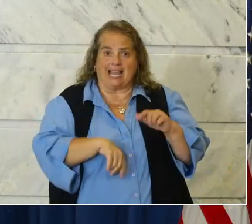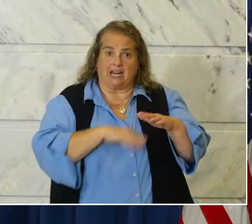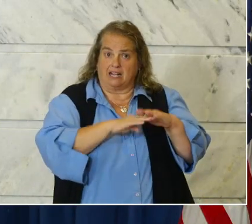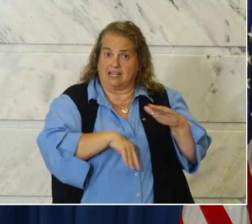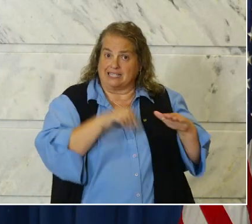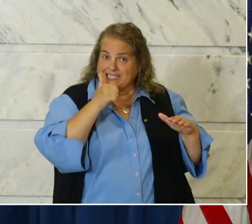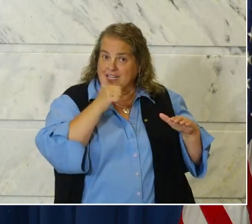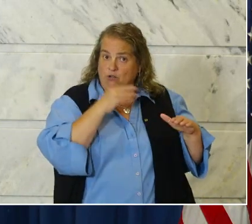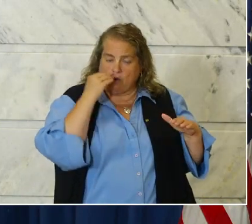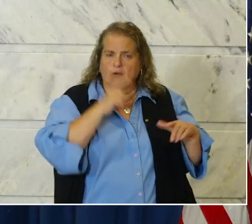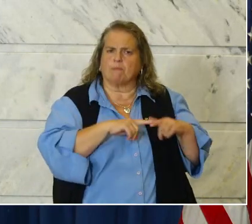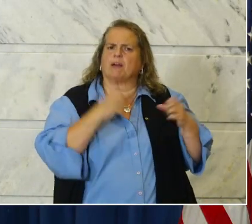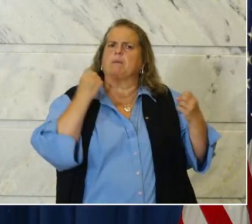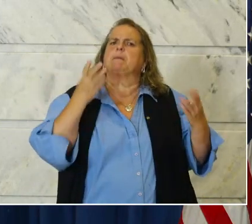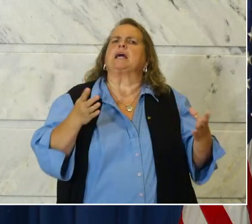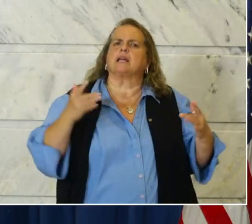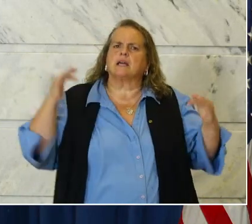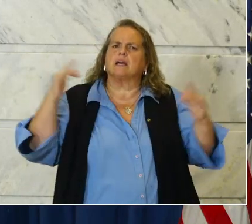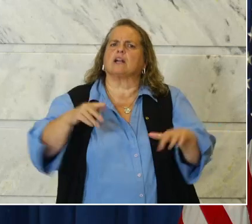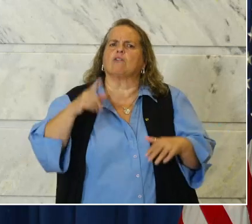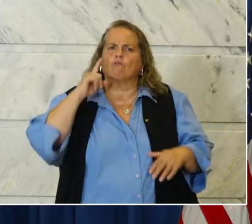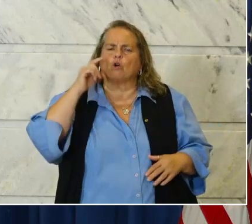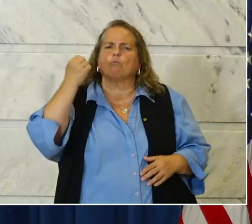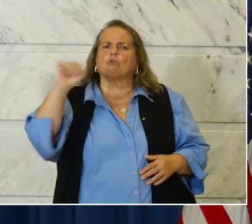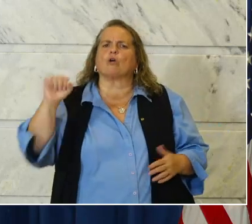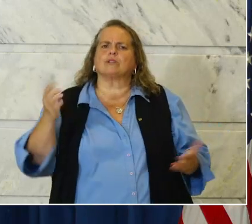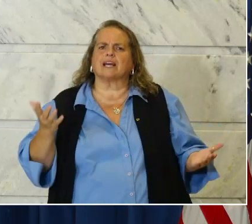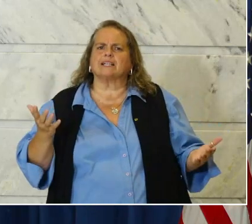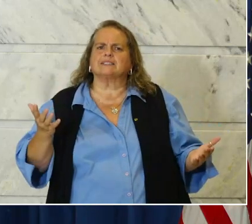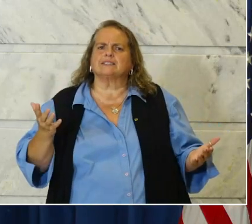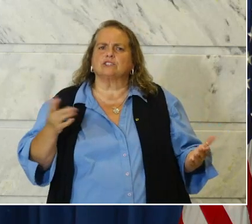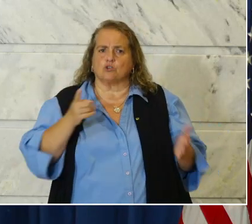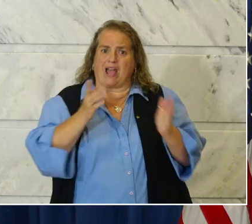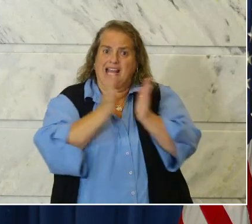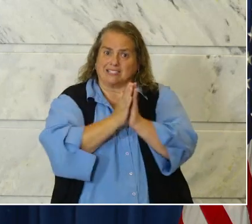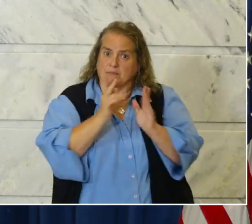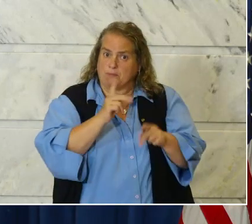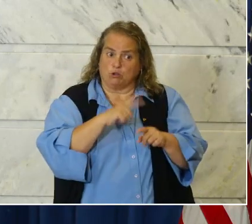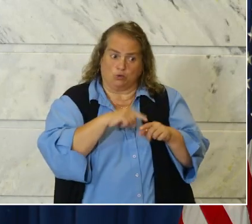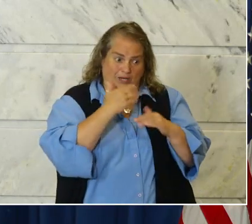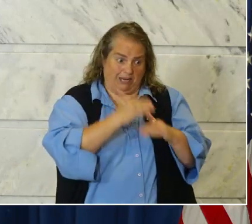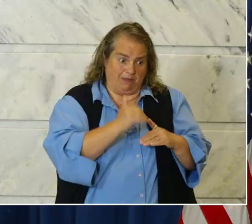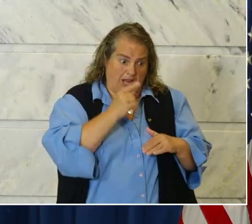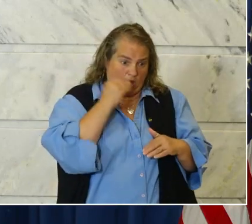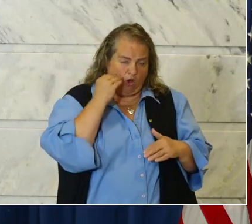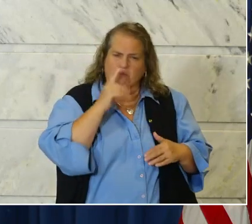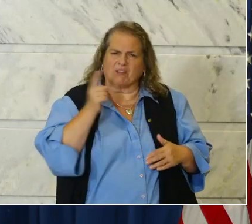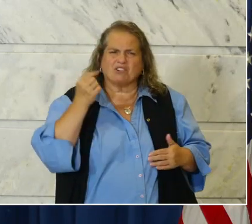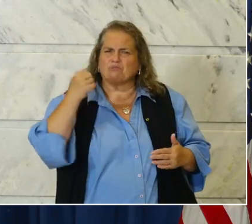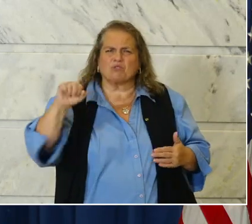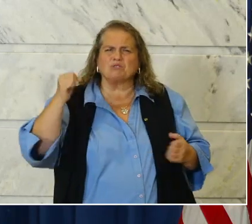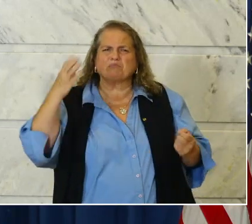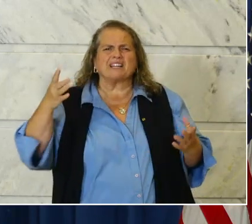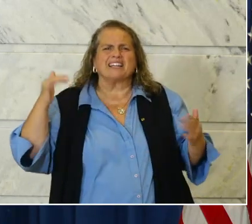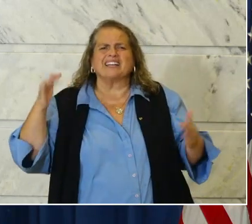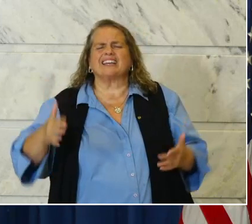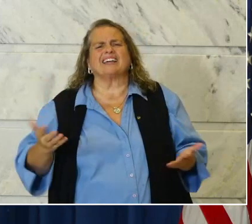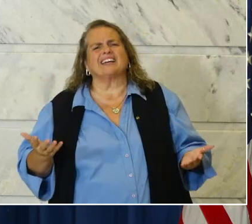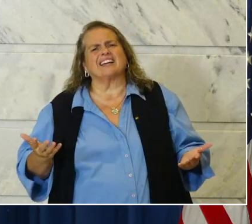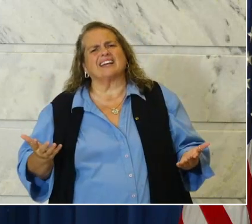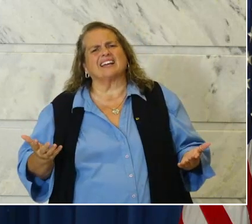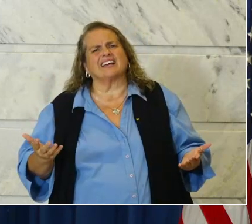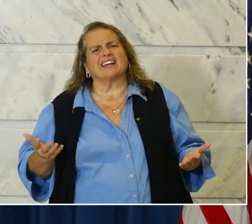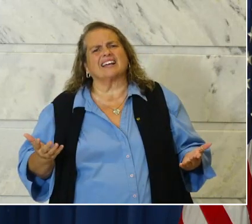is people perceiving an inconsistency with asking people to limit their social gatherings at their home and in their backyard to 10,